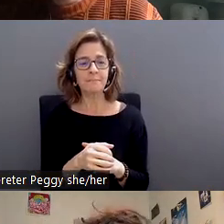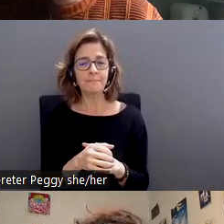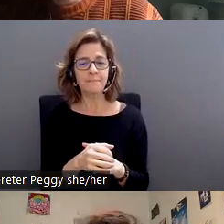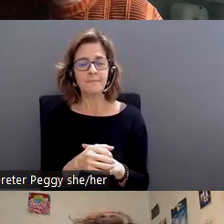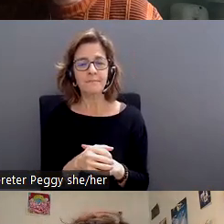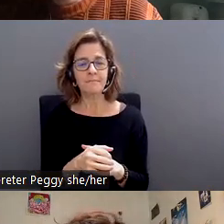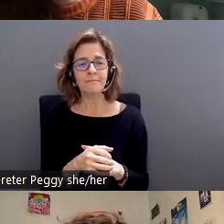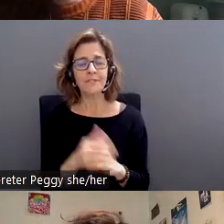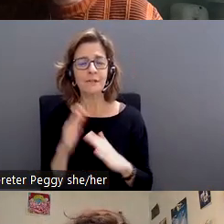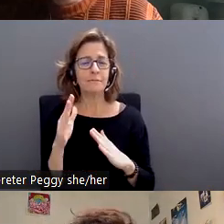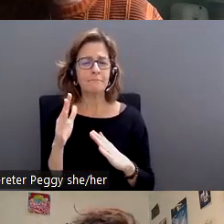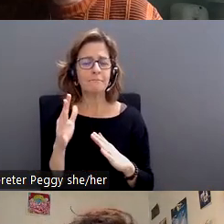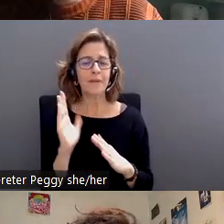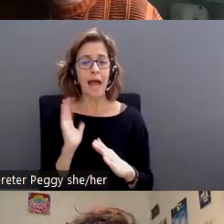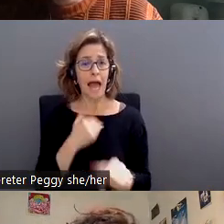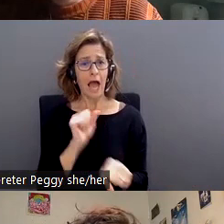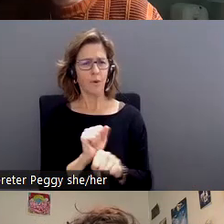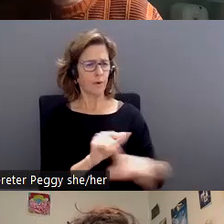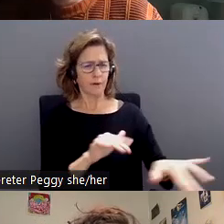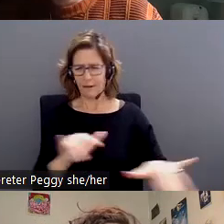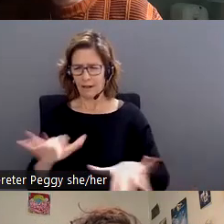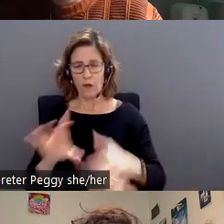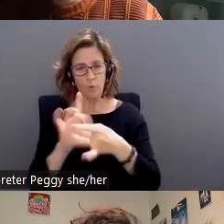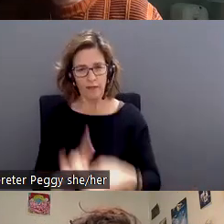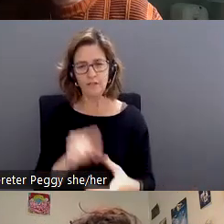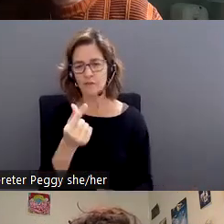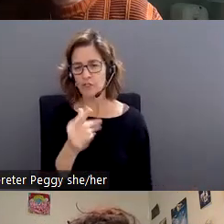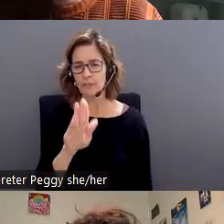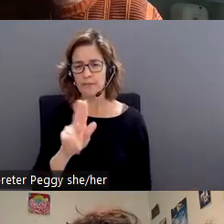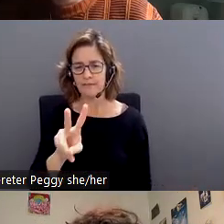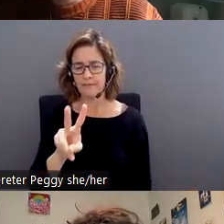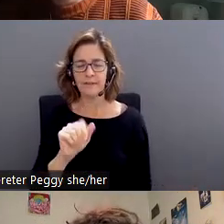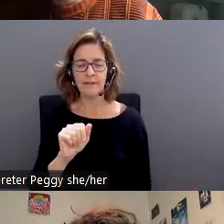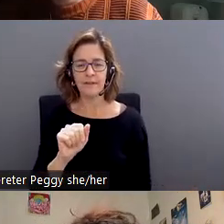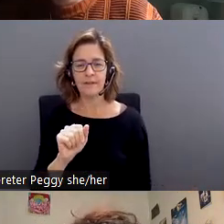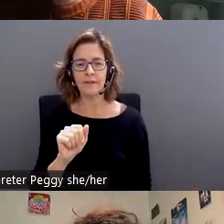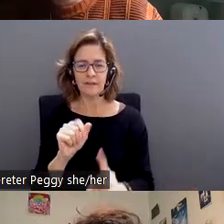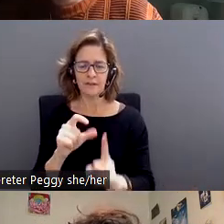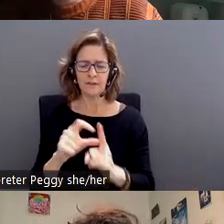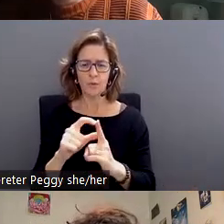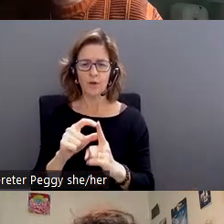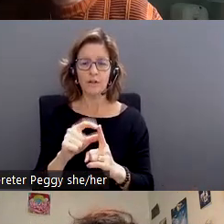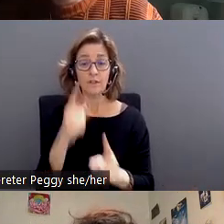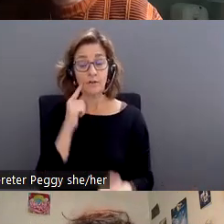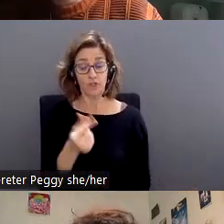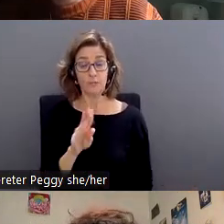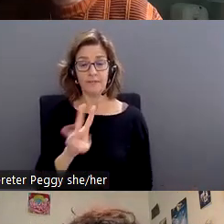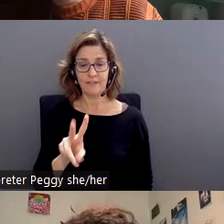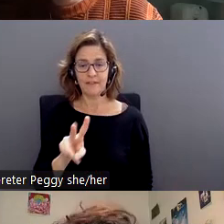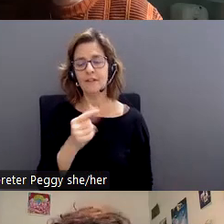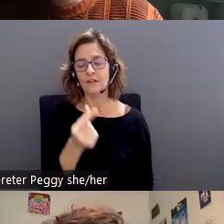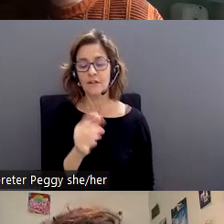elements that shows up in our work in regards to gender-based violence is that word gender. And so Andrew really spoke to